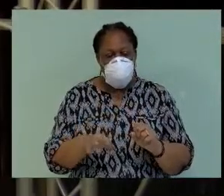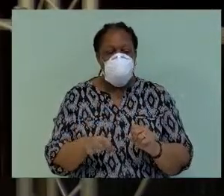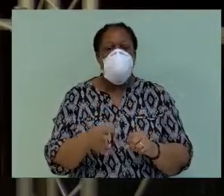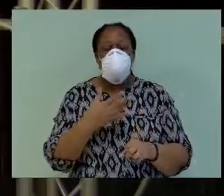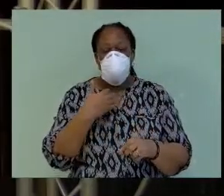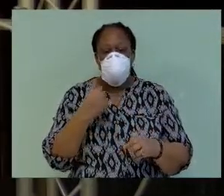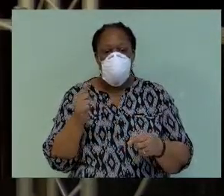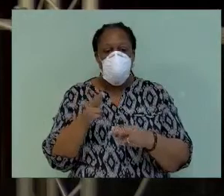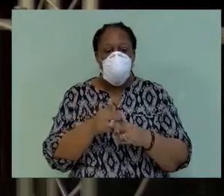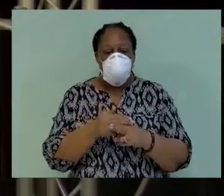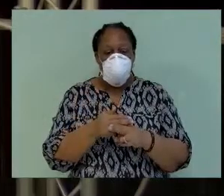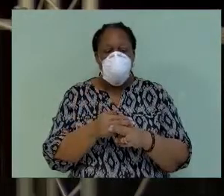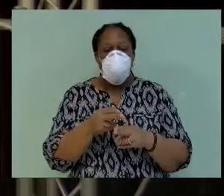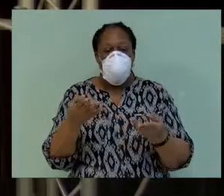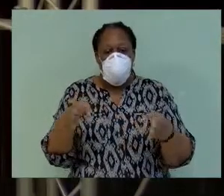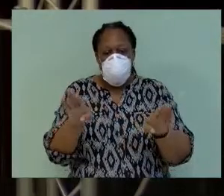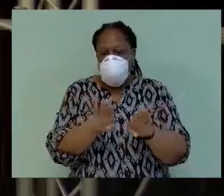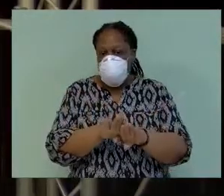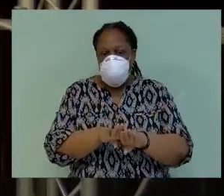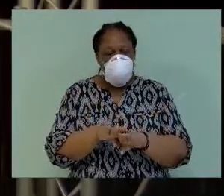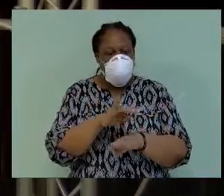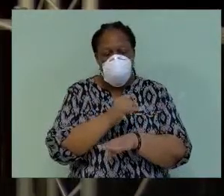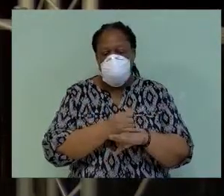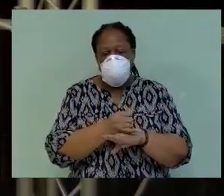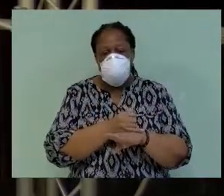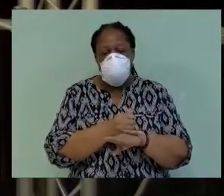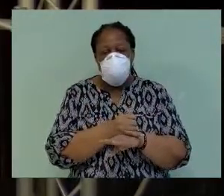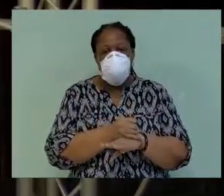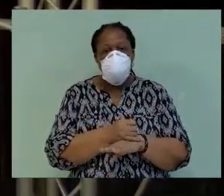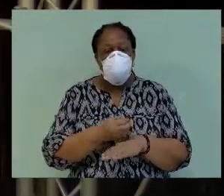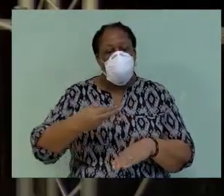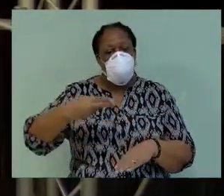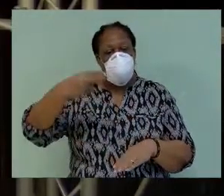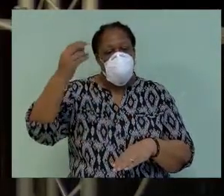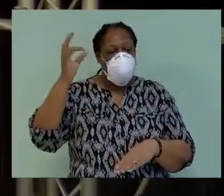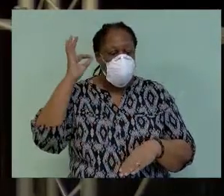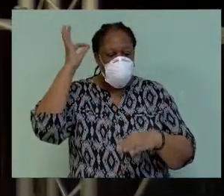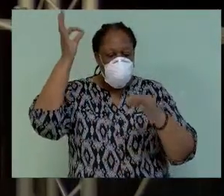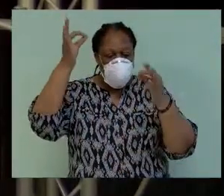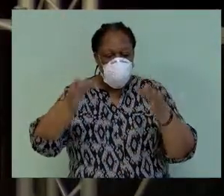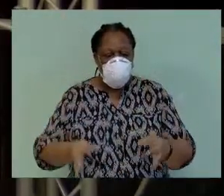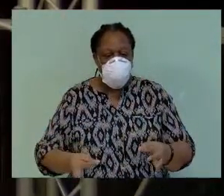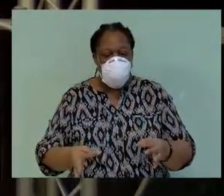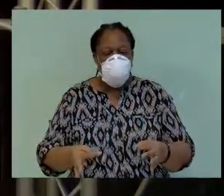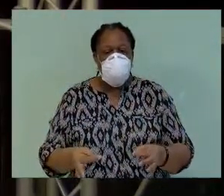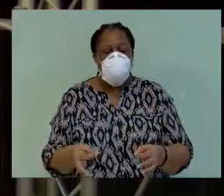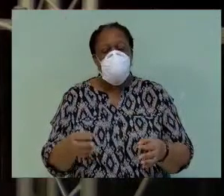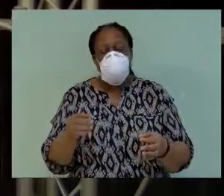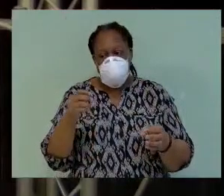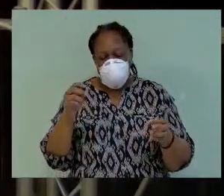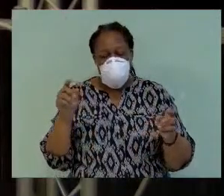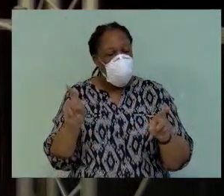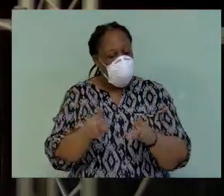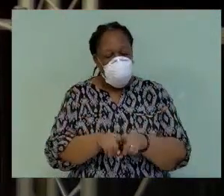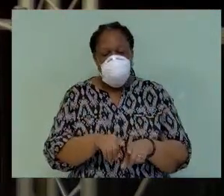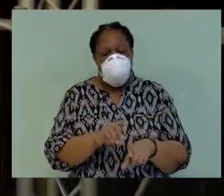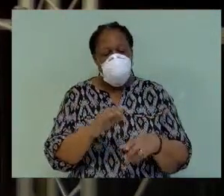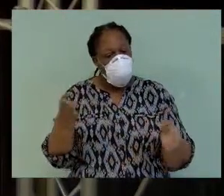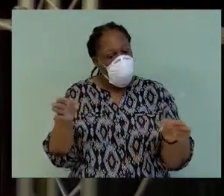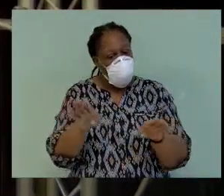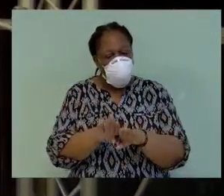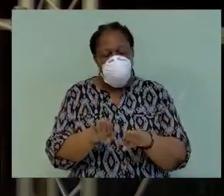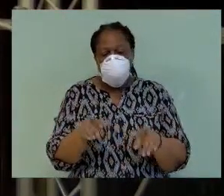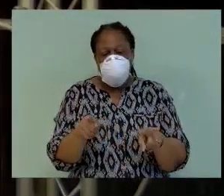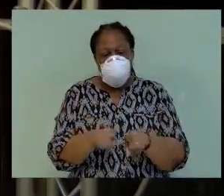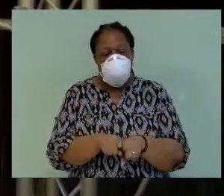emergency regulations enacted. The High Court was not immune from the disruptive impact of the COVID-19